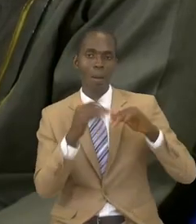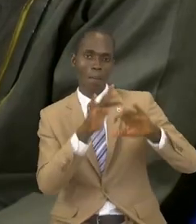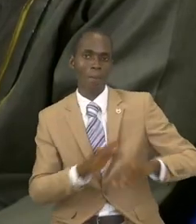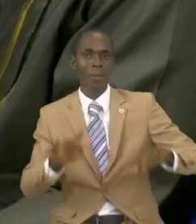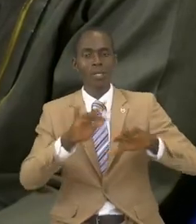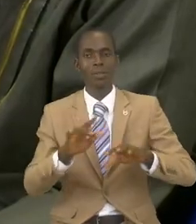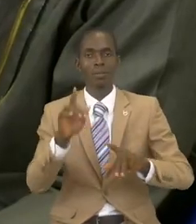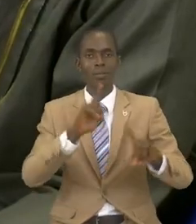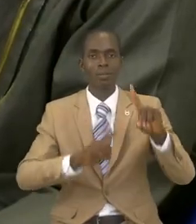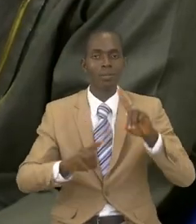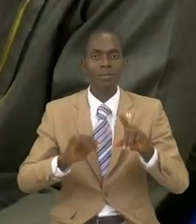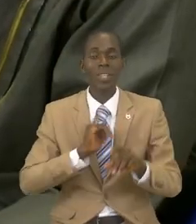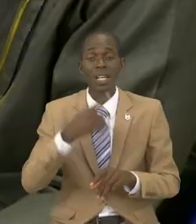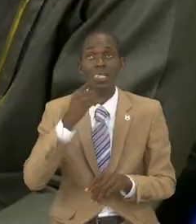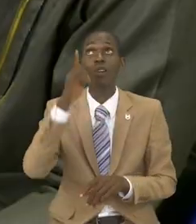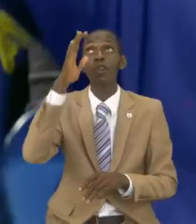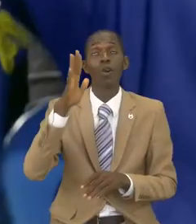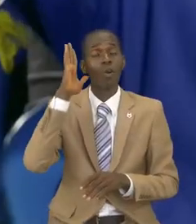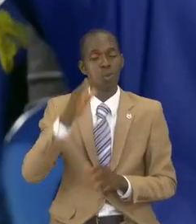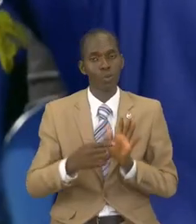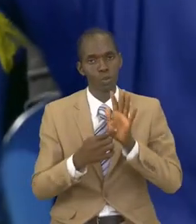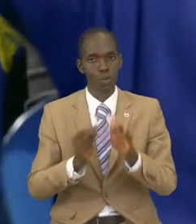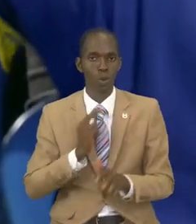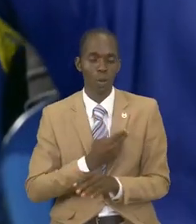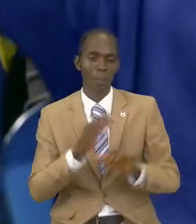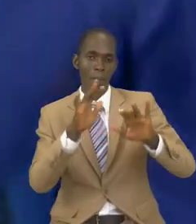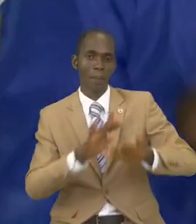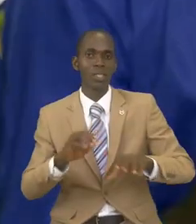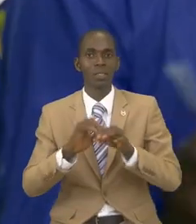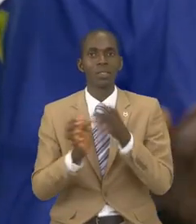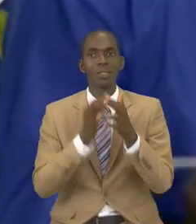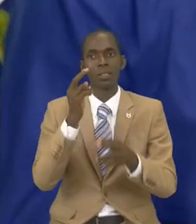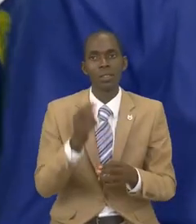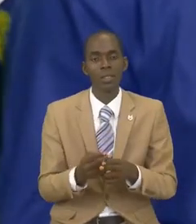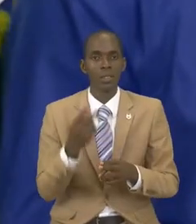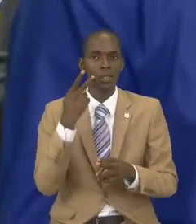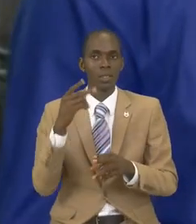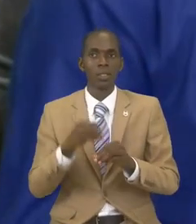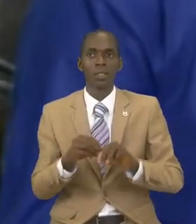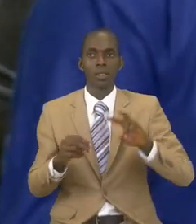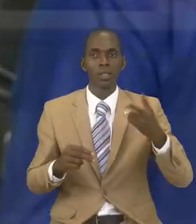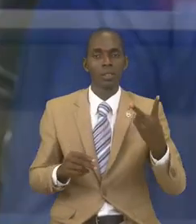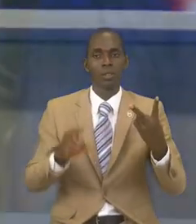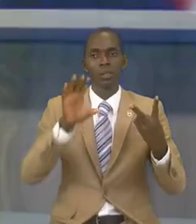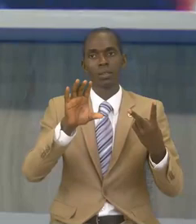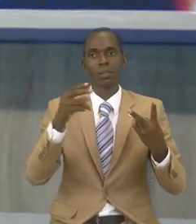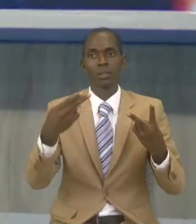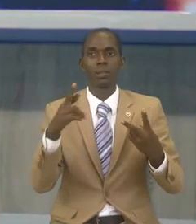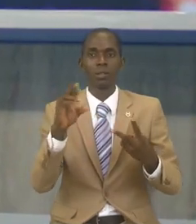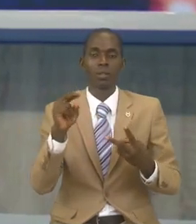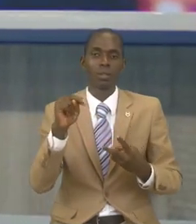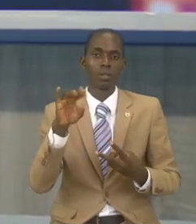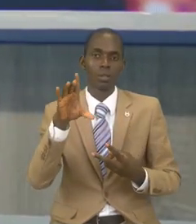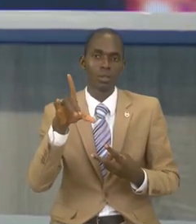Somebody there said, and the Lord will have mercy. What does it say? 2 Chronicles chapter 7, and I'm reading from verse